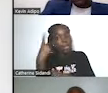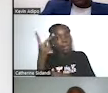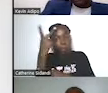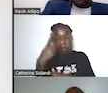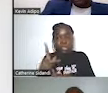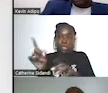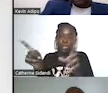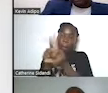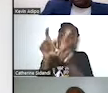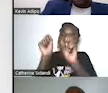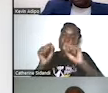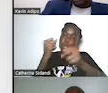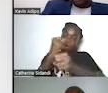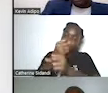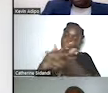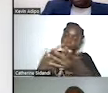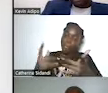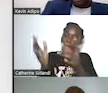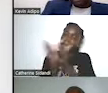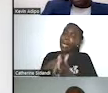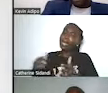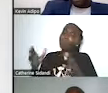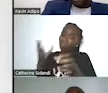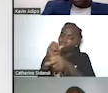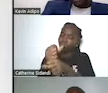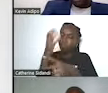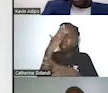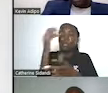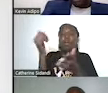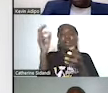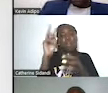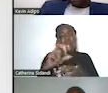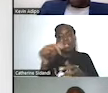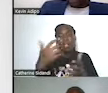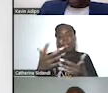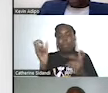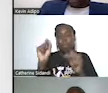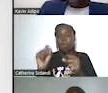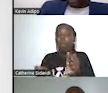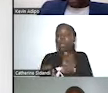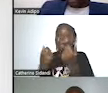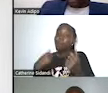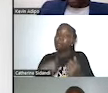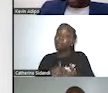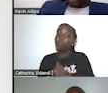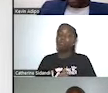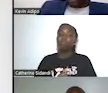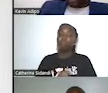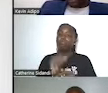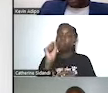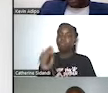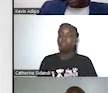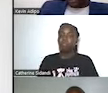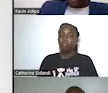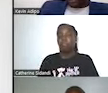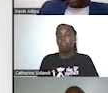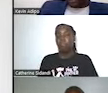be absent and know that nothing will happen to me. They don't have even a corrective measure, all that kind of things. Yeah.